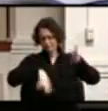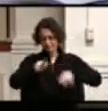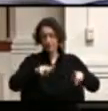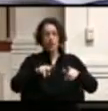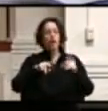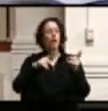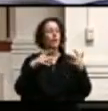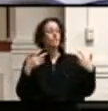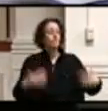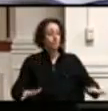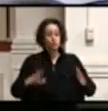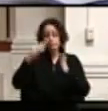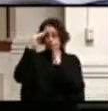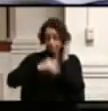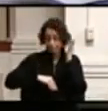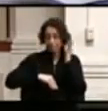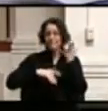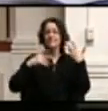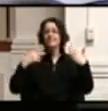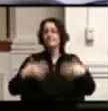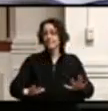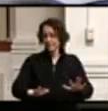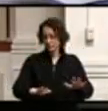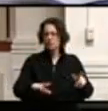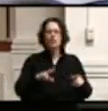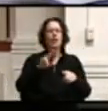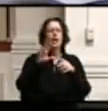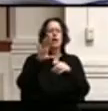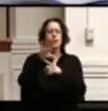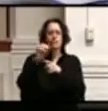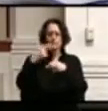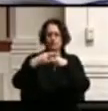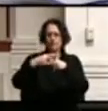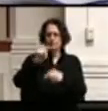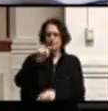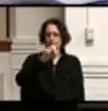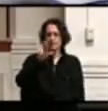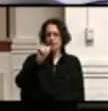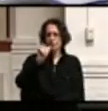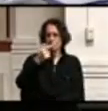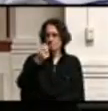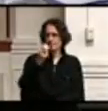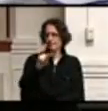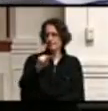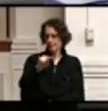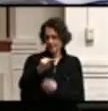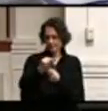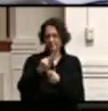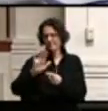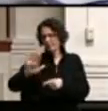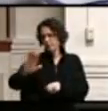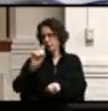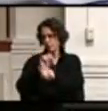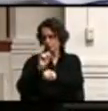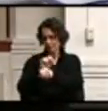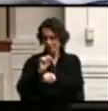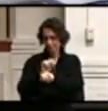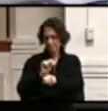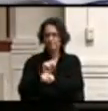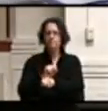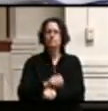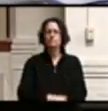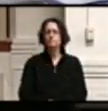And Tarragon is the company that did that for us. The verbal response from them is that there has not been